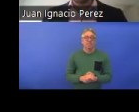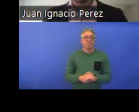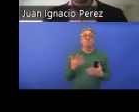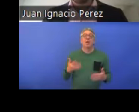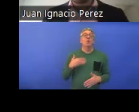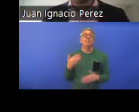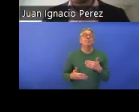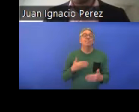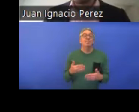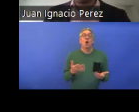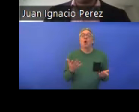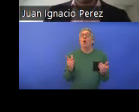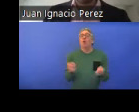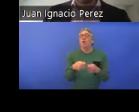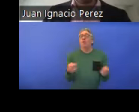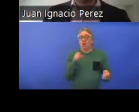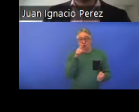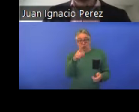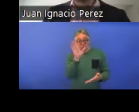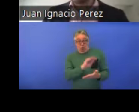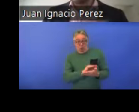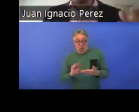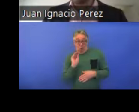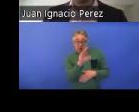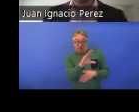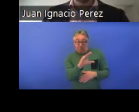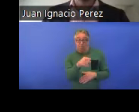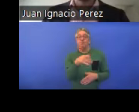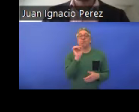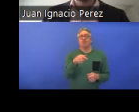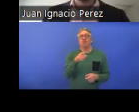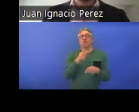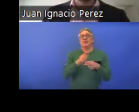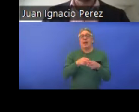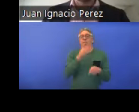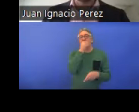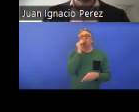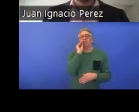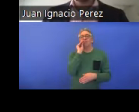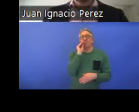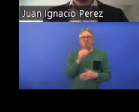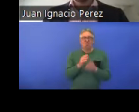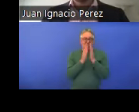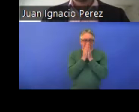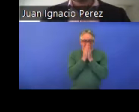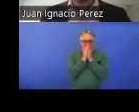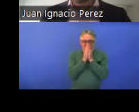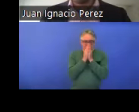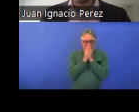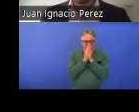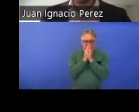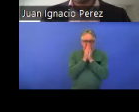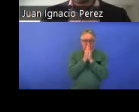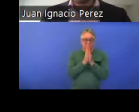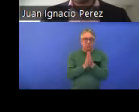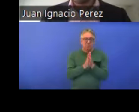confidentiality when reporting is something that can be protected, so eventually we can discuss that. I project